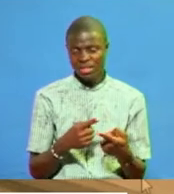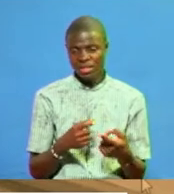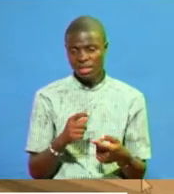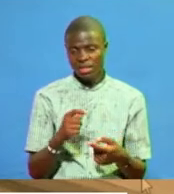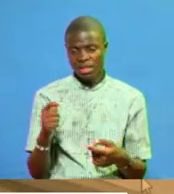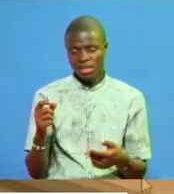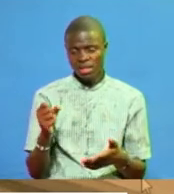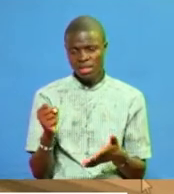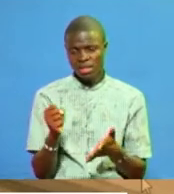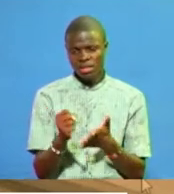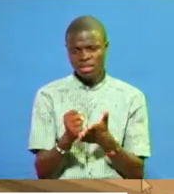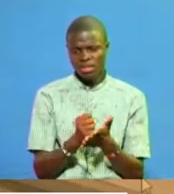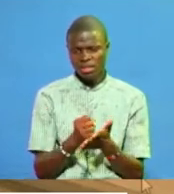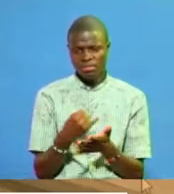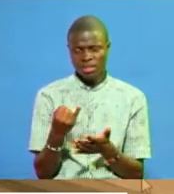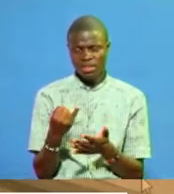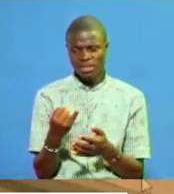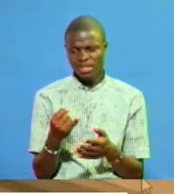players.